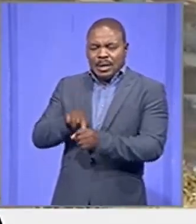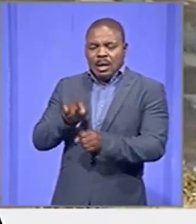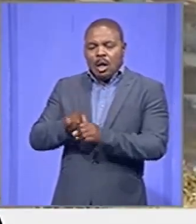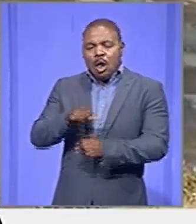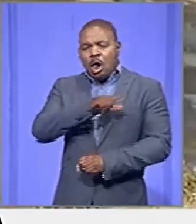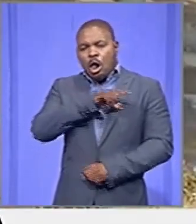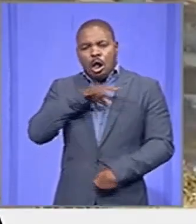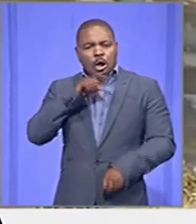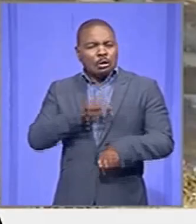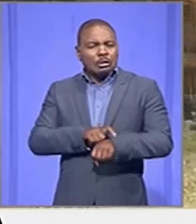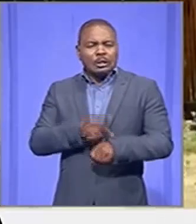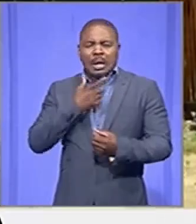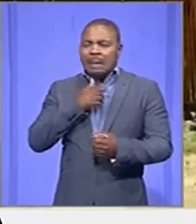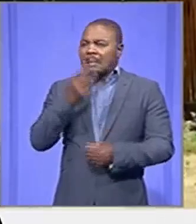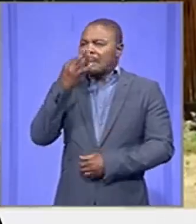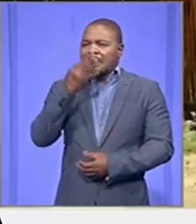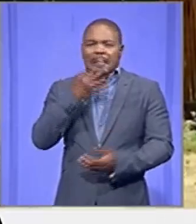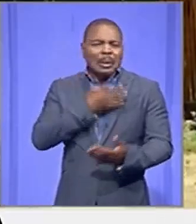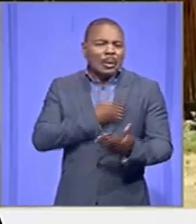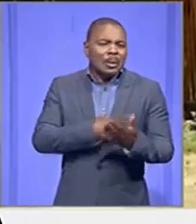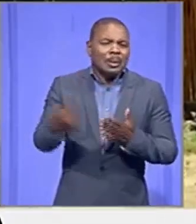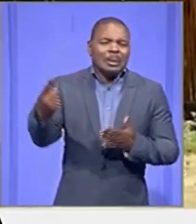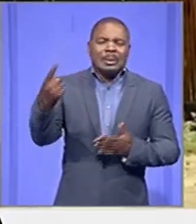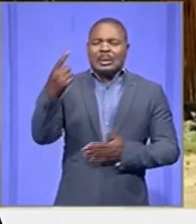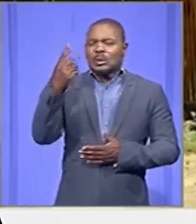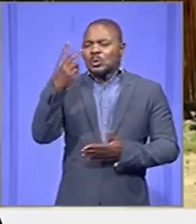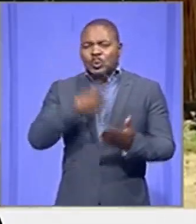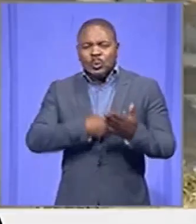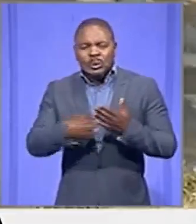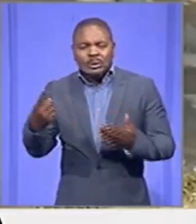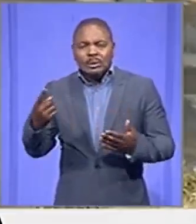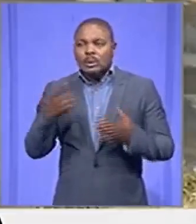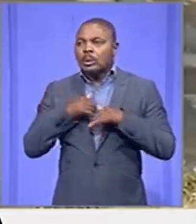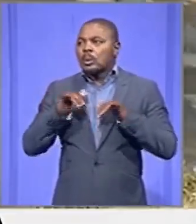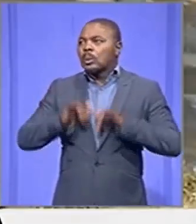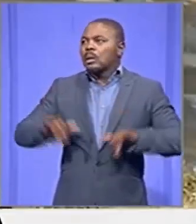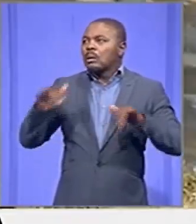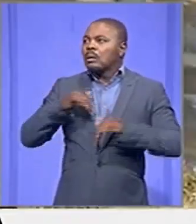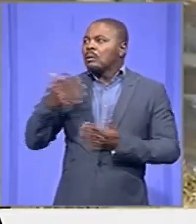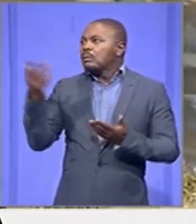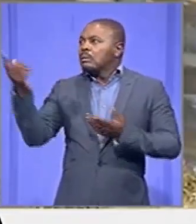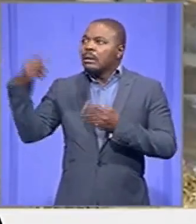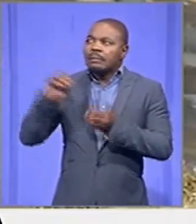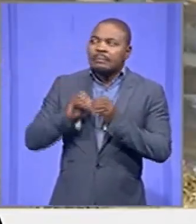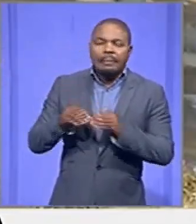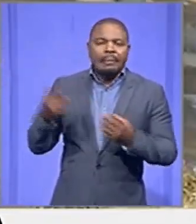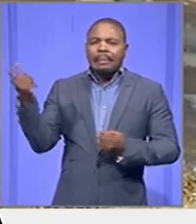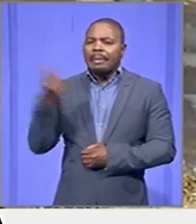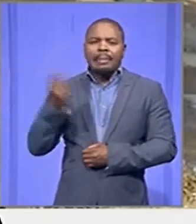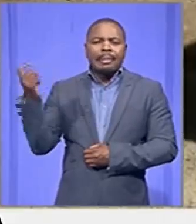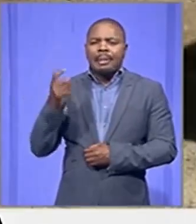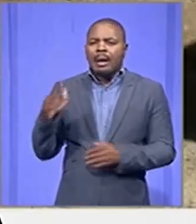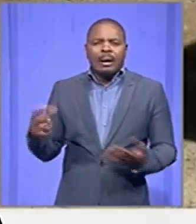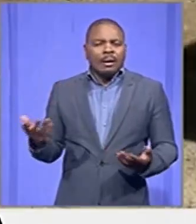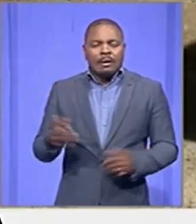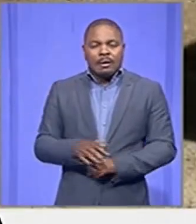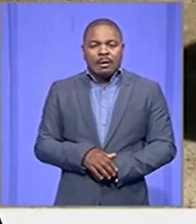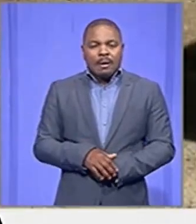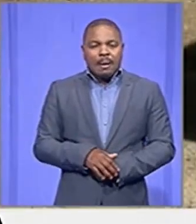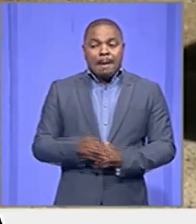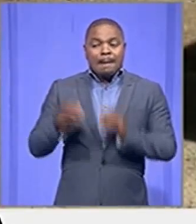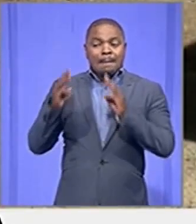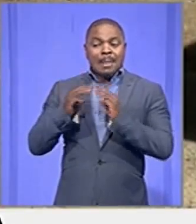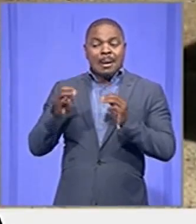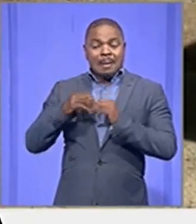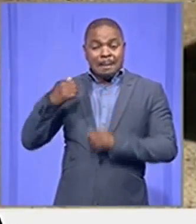e telele like boma 3 weeks 2 weeks full rentse re reporta so a gona motho o tlang a tlo go thusa. Metro ya